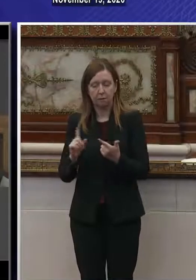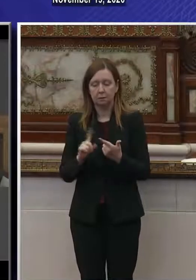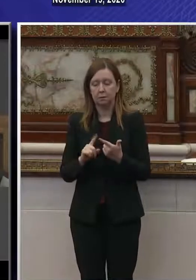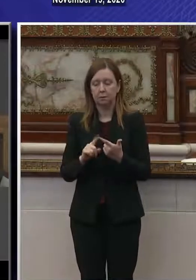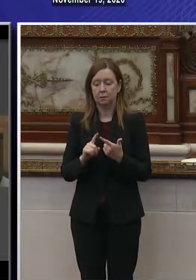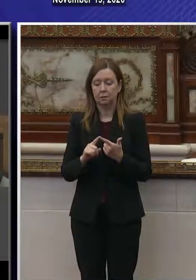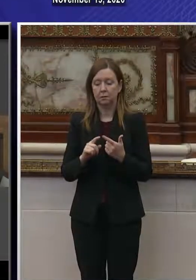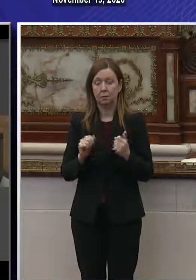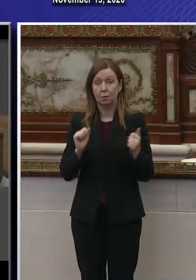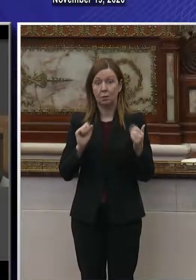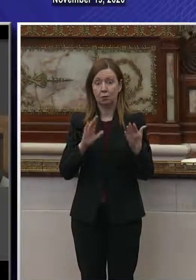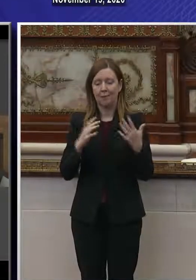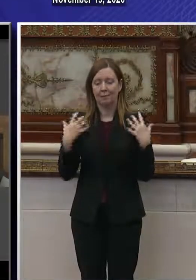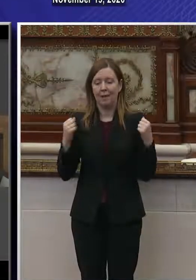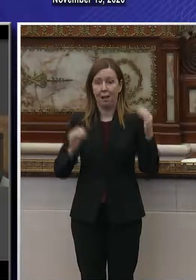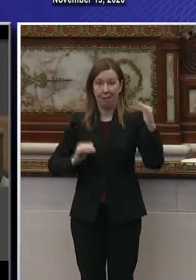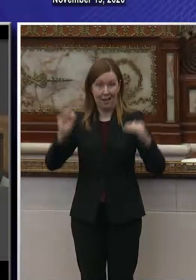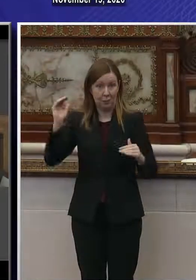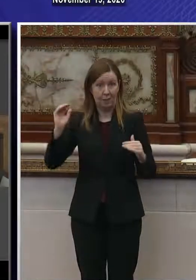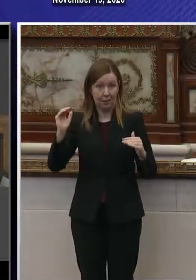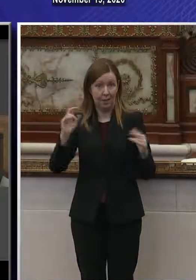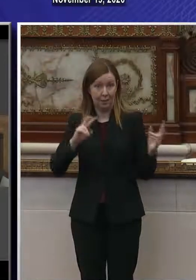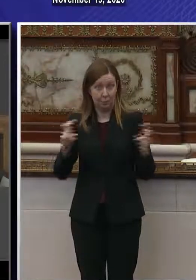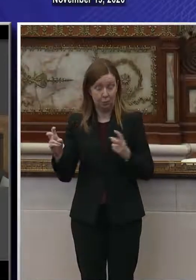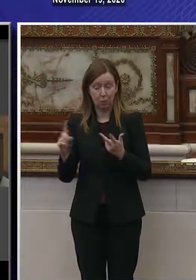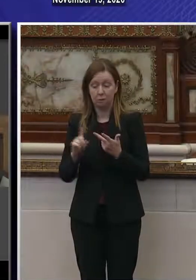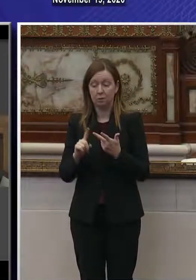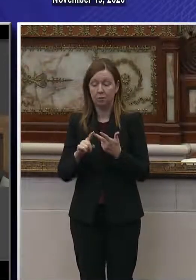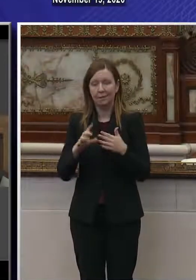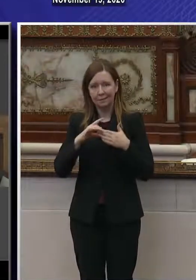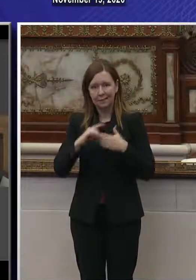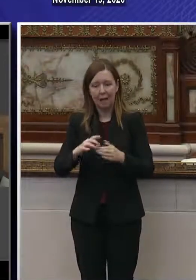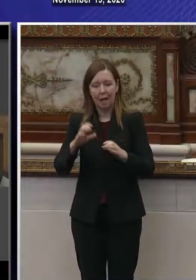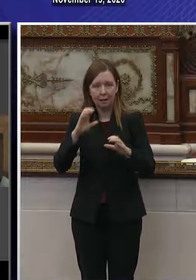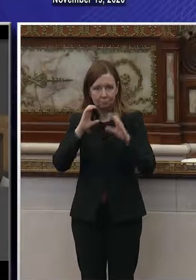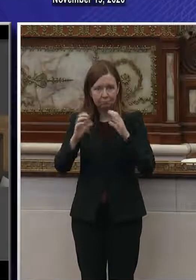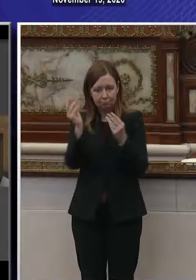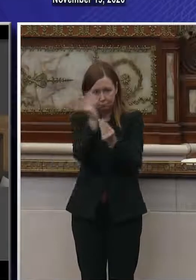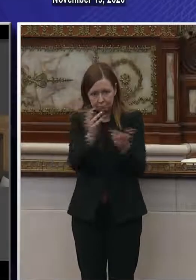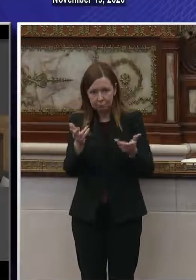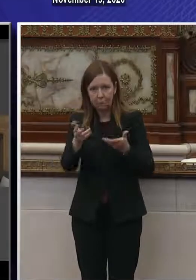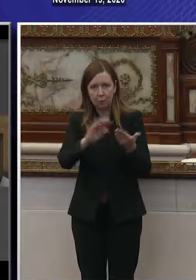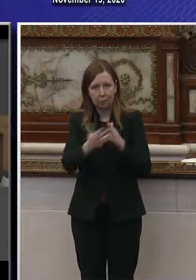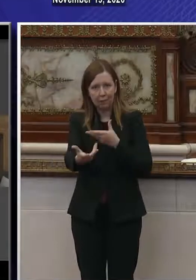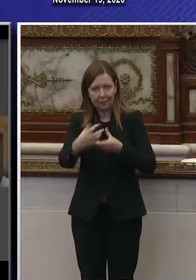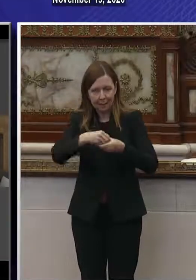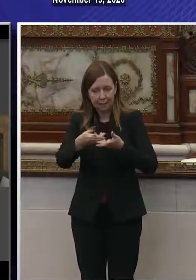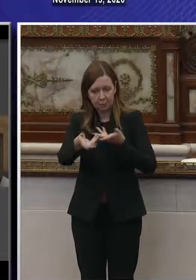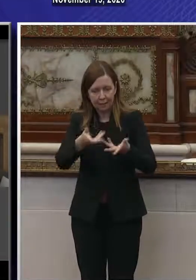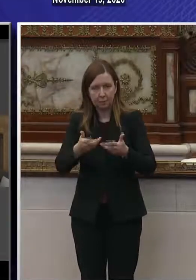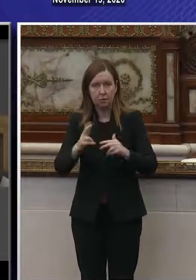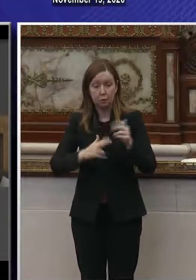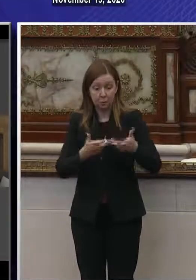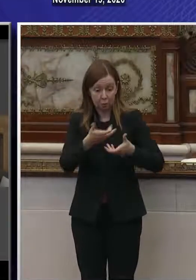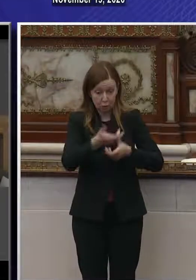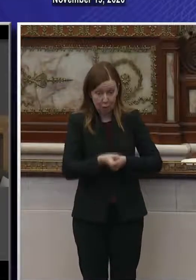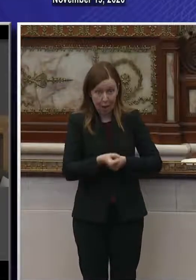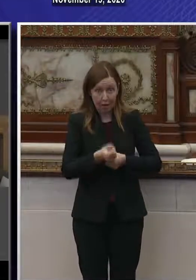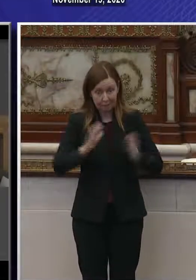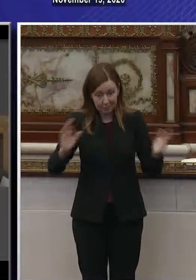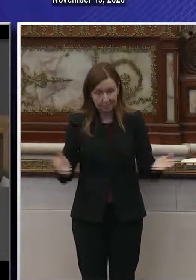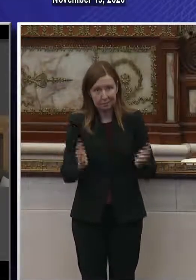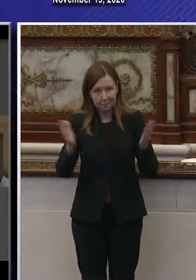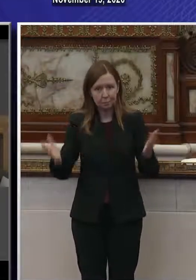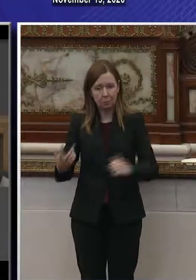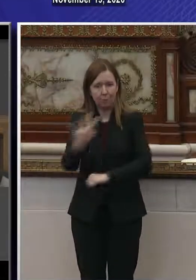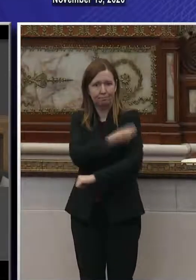address health equity issues, and to guide communication and community engagement strategies to build trust and promote